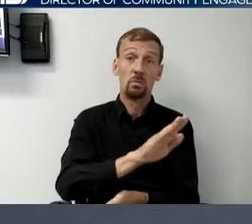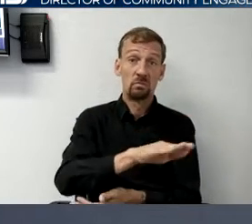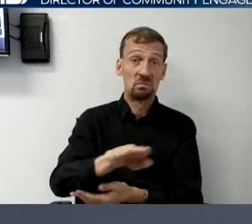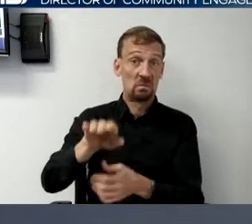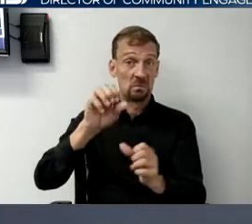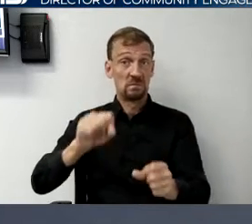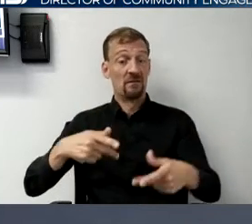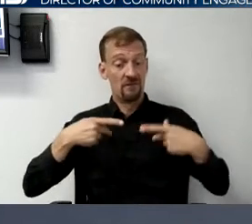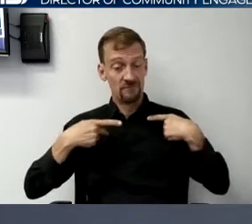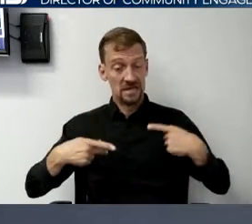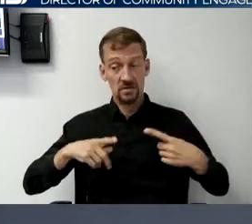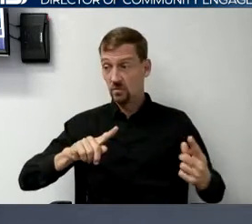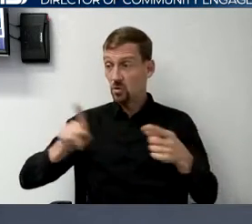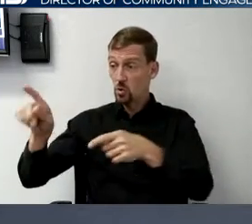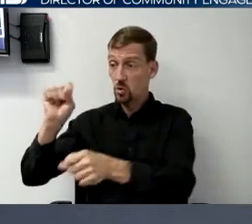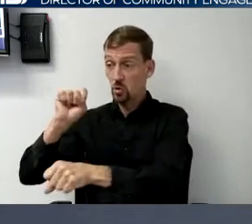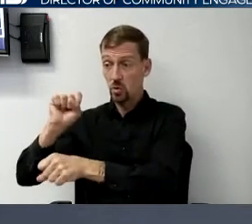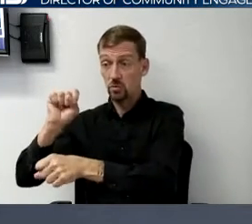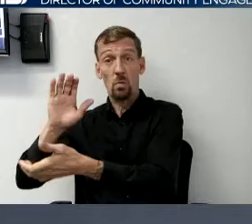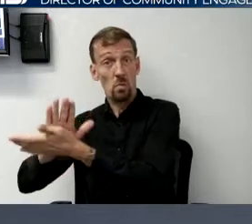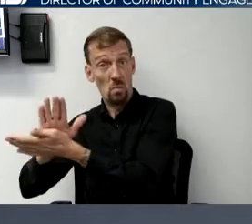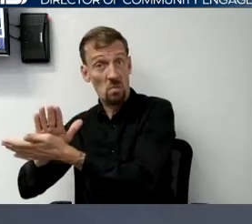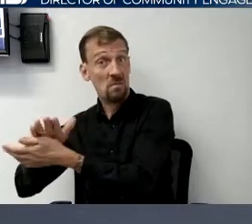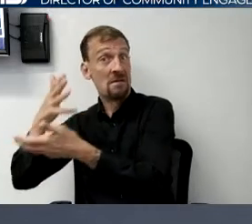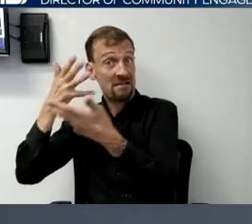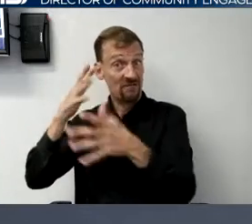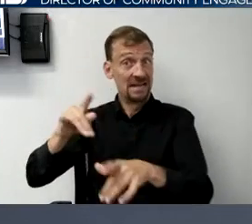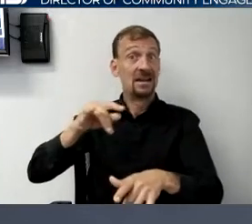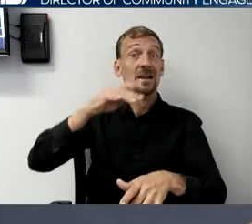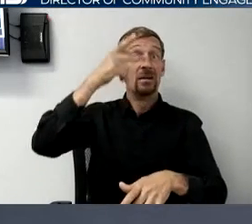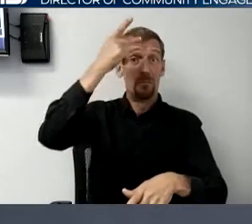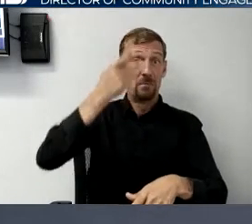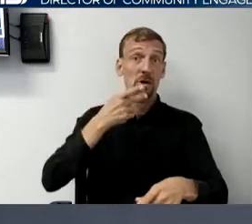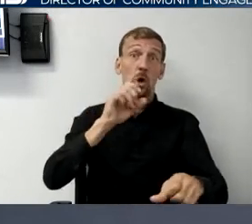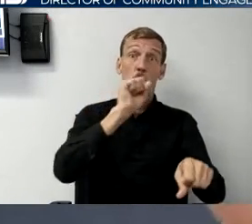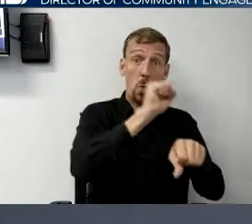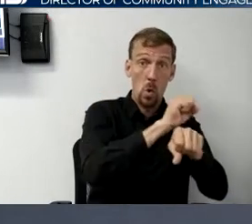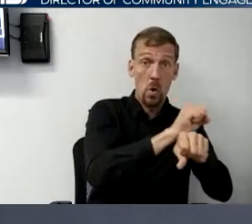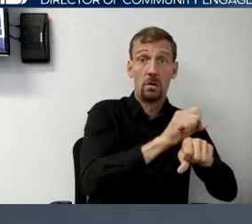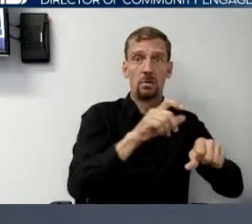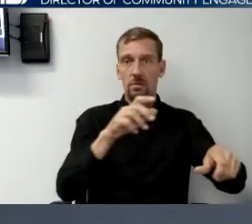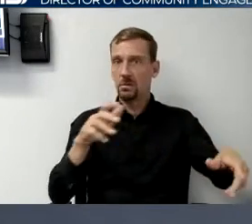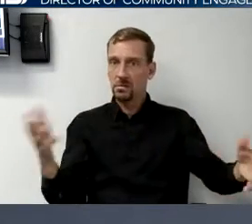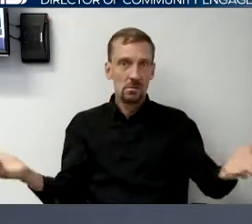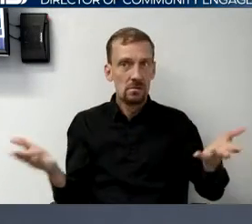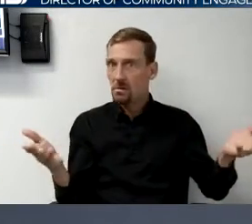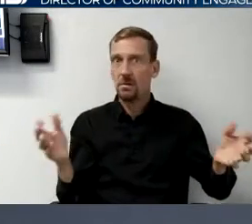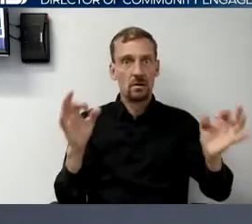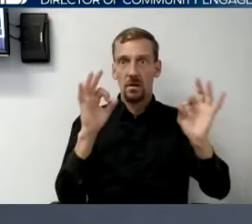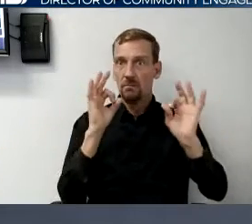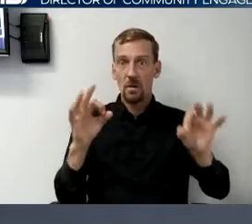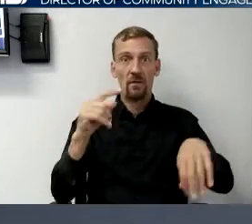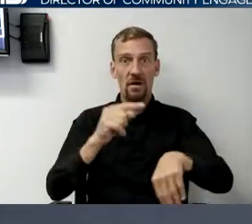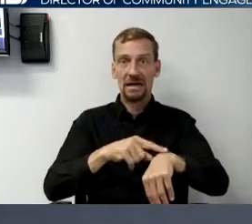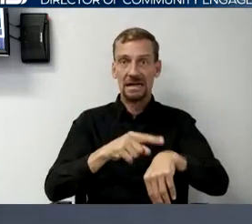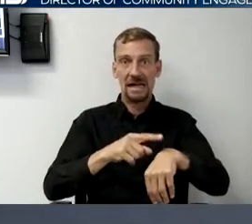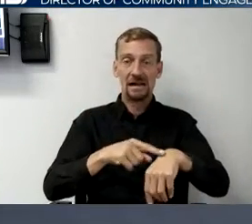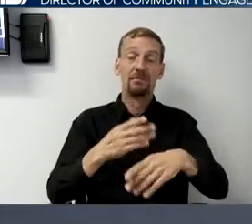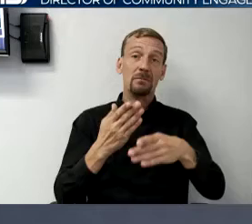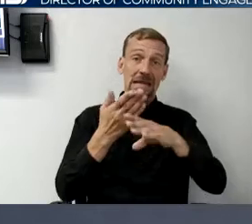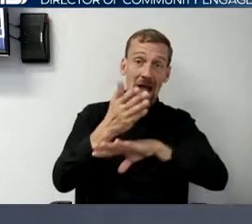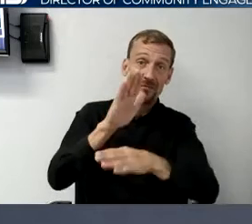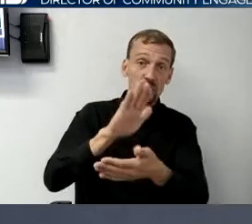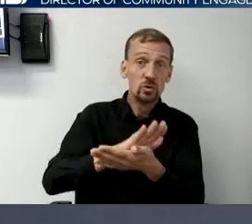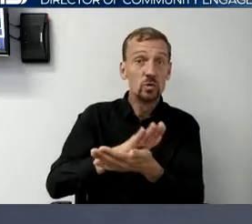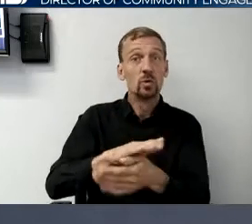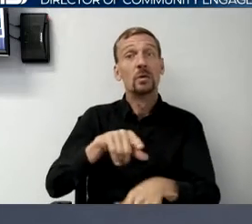be physically at school while they're at work, and only having to arrange for daycare, after their children got out of school before they got